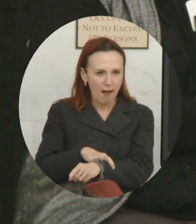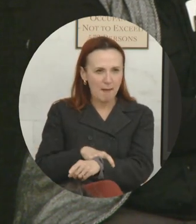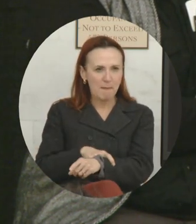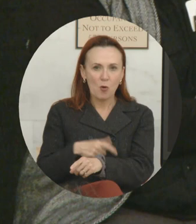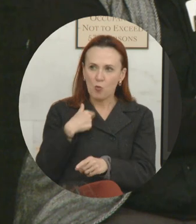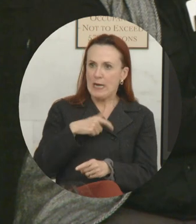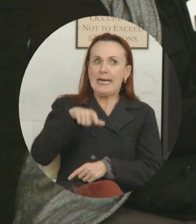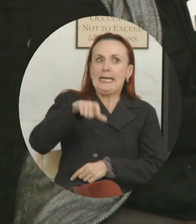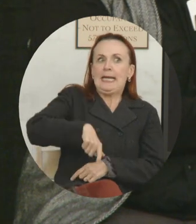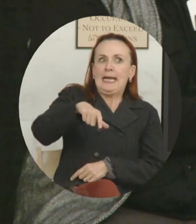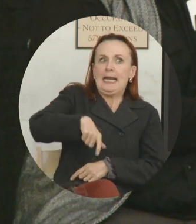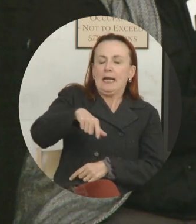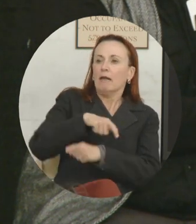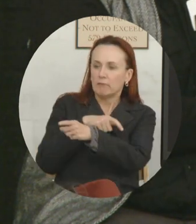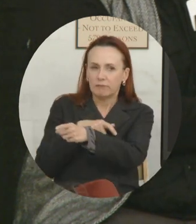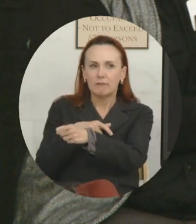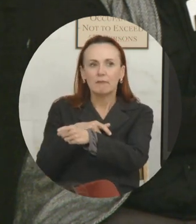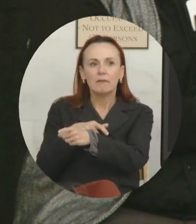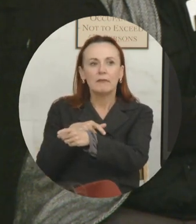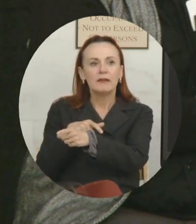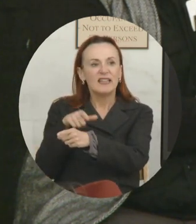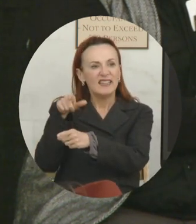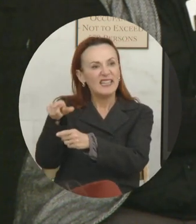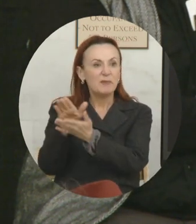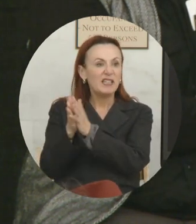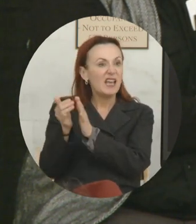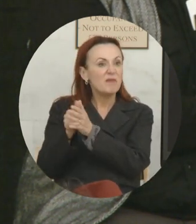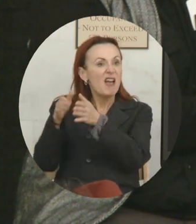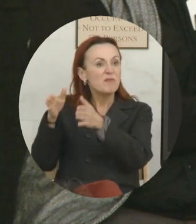most. And that's you,